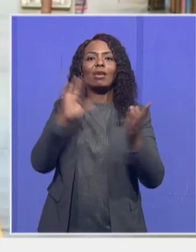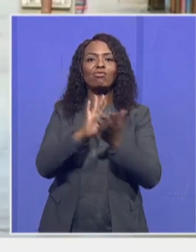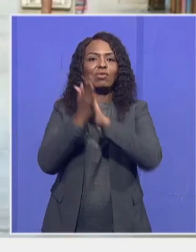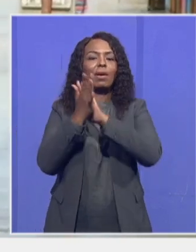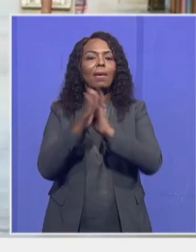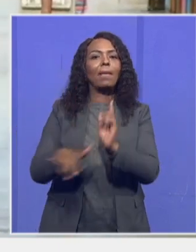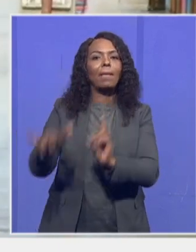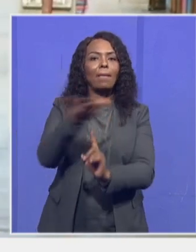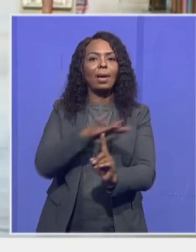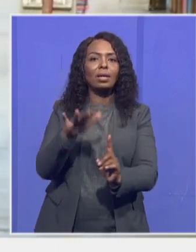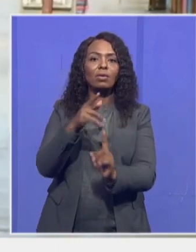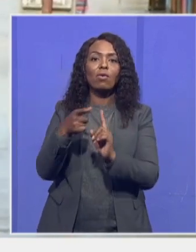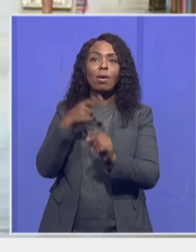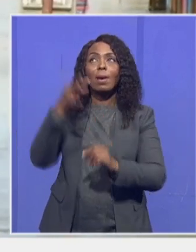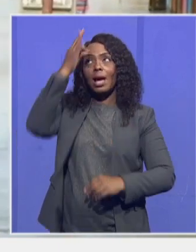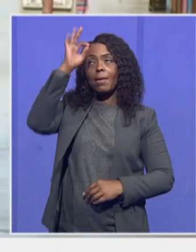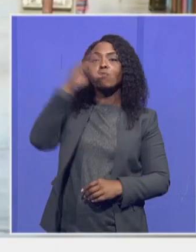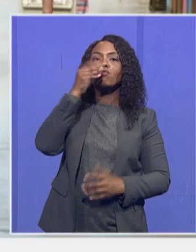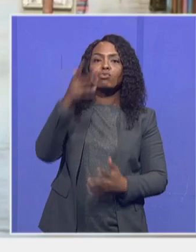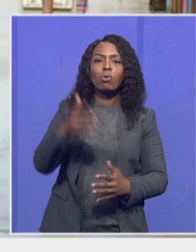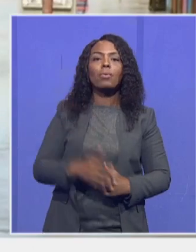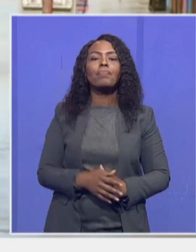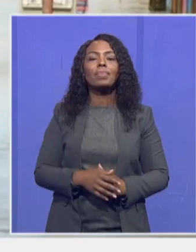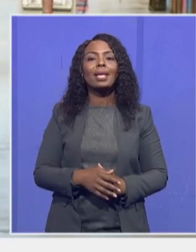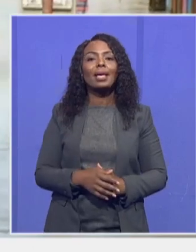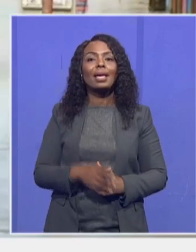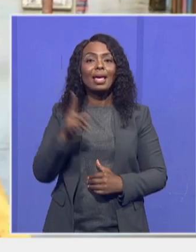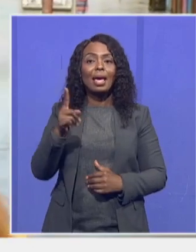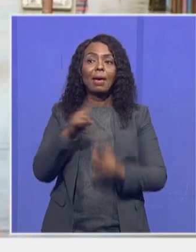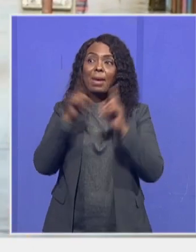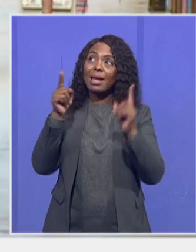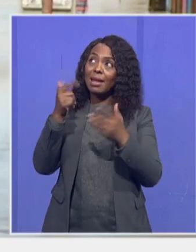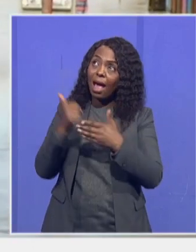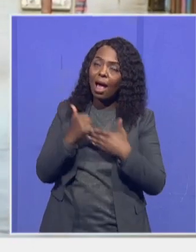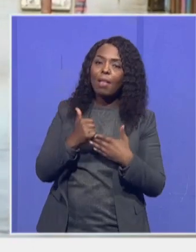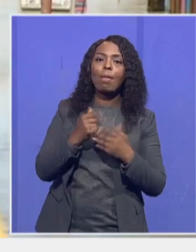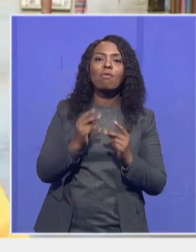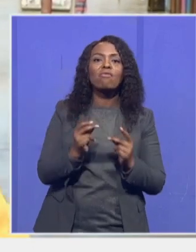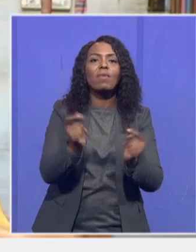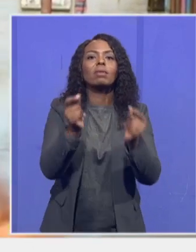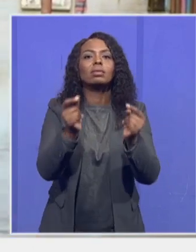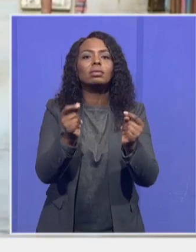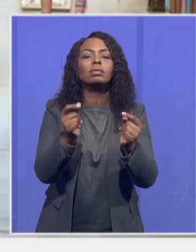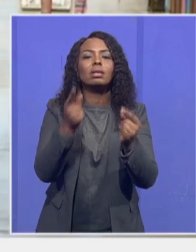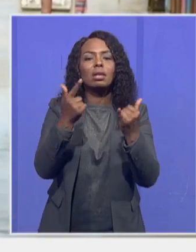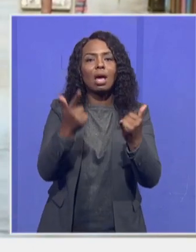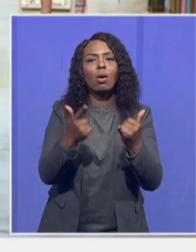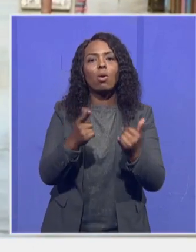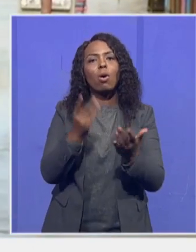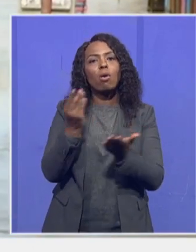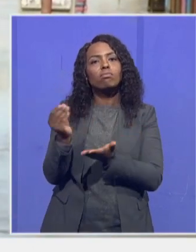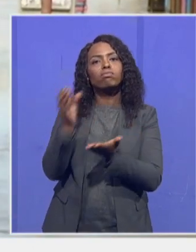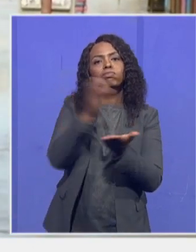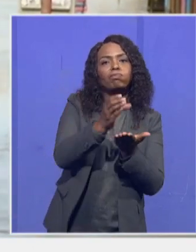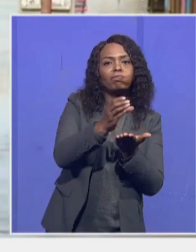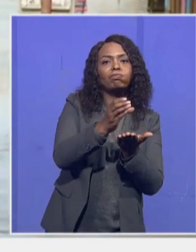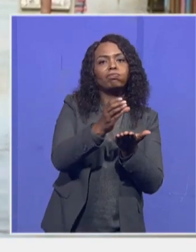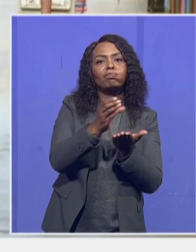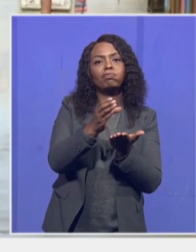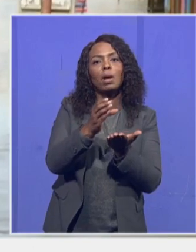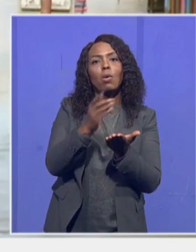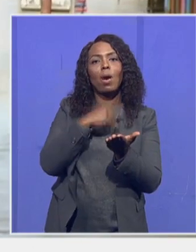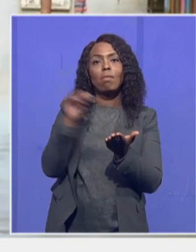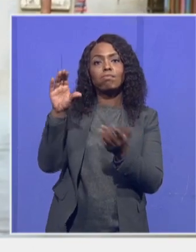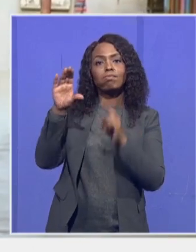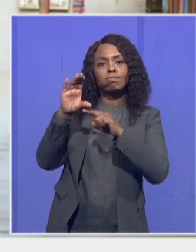we heard from government this will assist in speeding up relief that is supposed to go to the people. As you know, there's